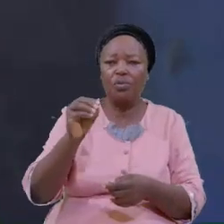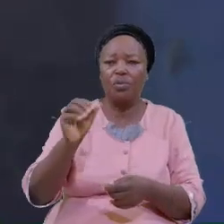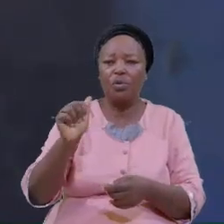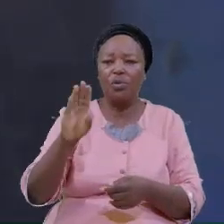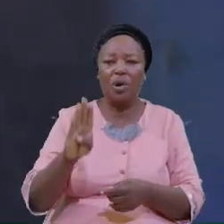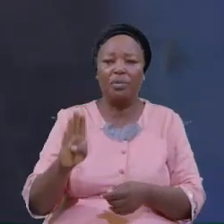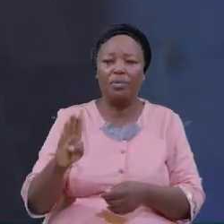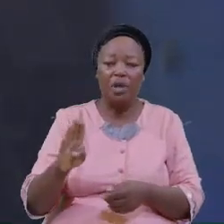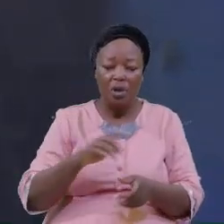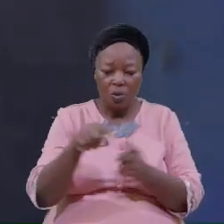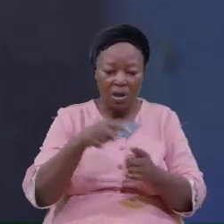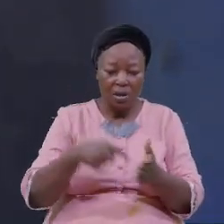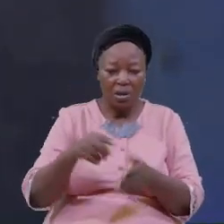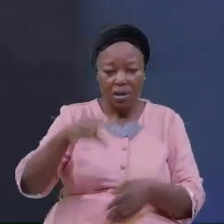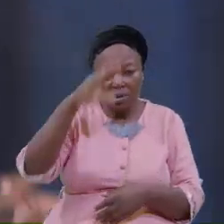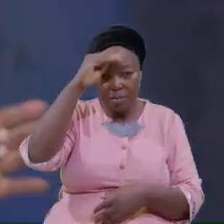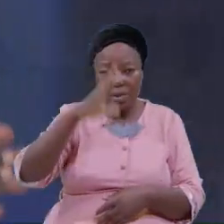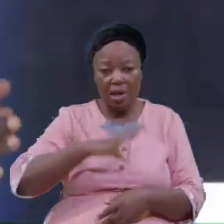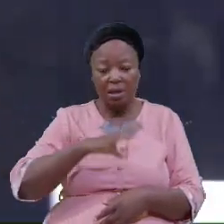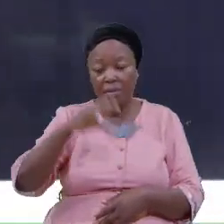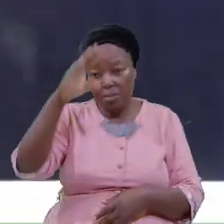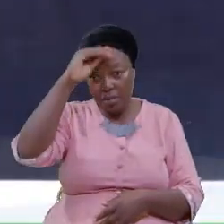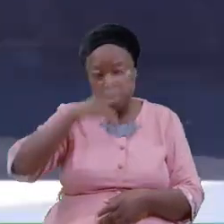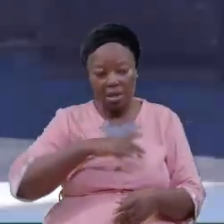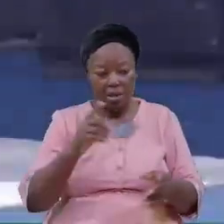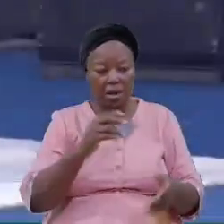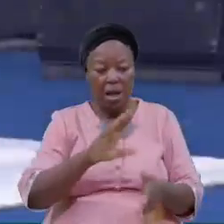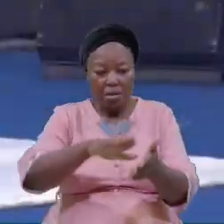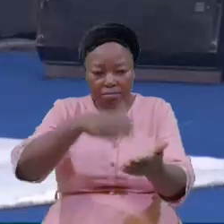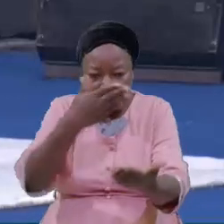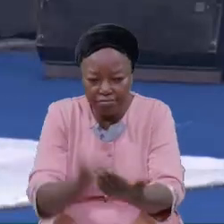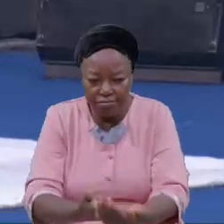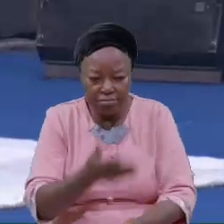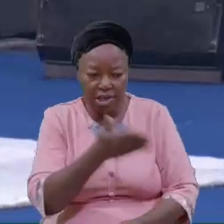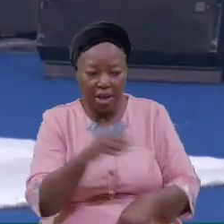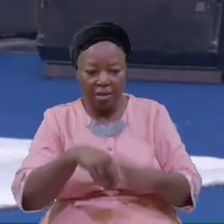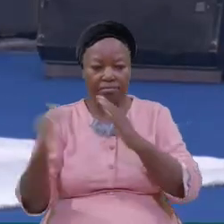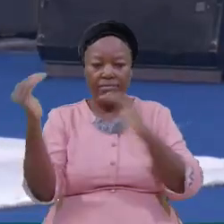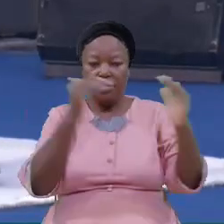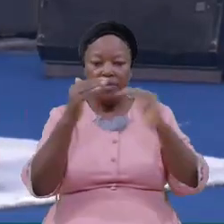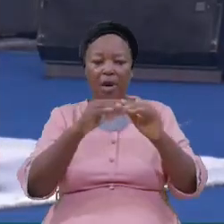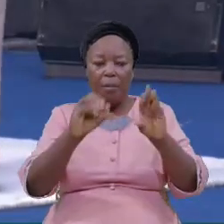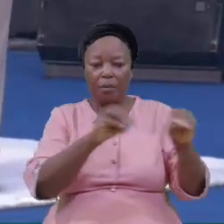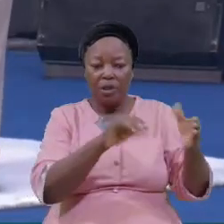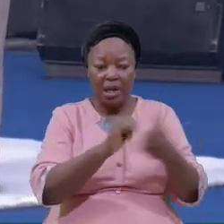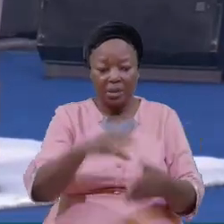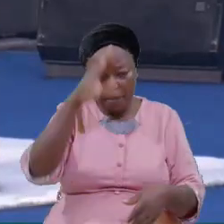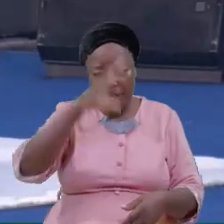man gets to you, put him in the hottest place of the